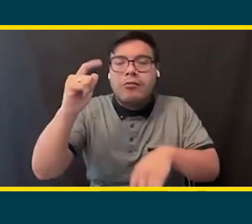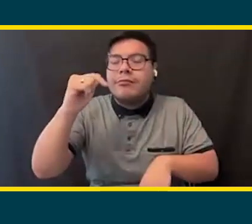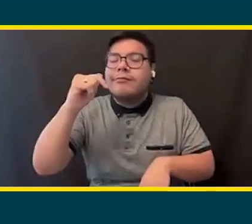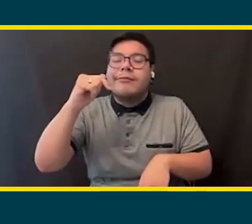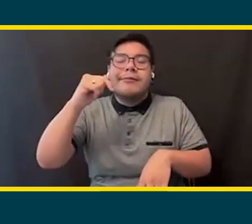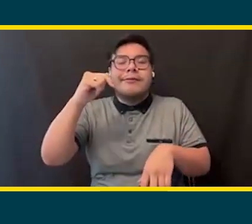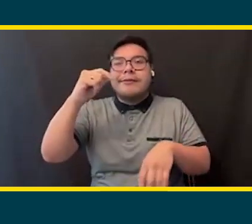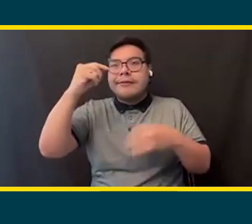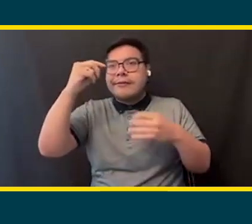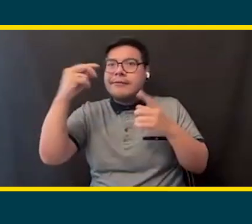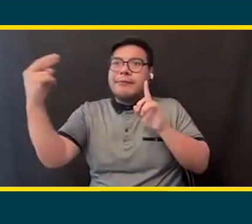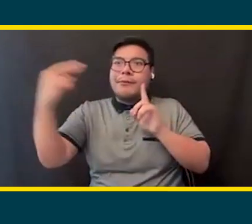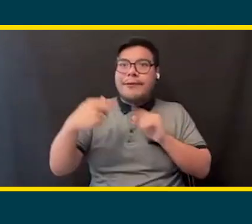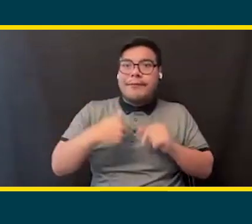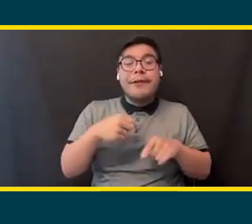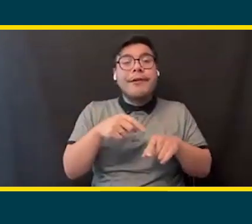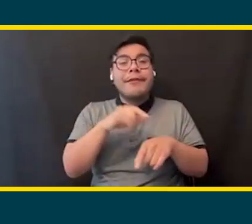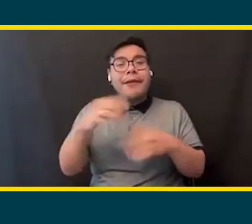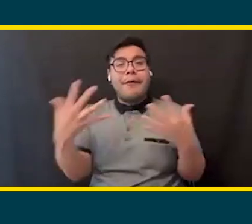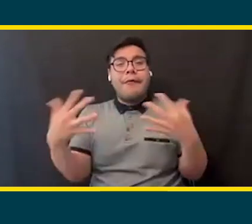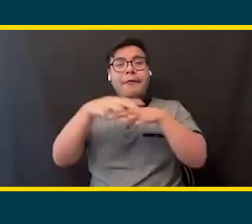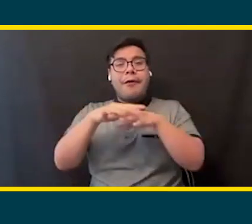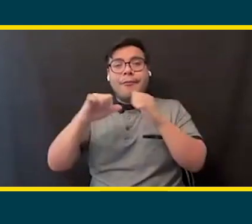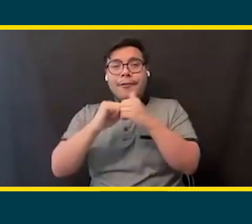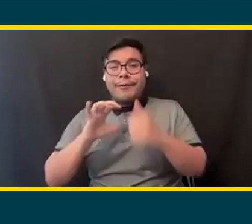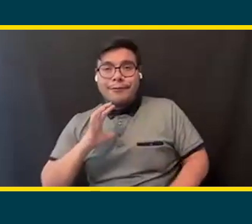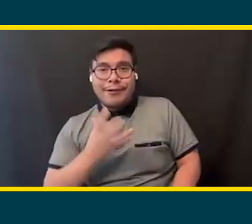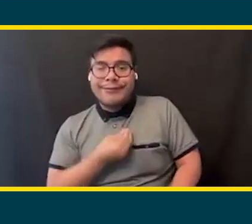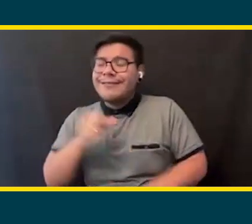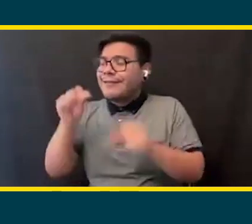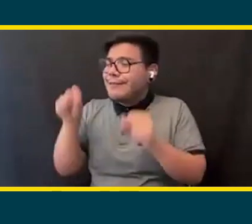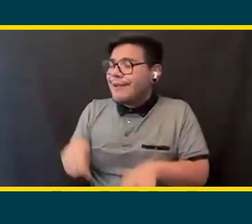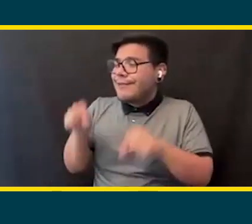with transness as well. Yes, yes. This is Lindsay.